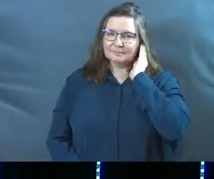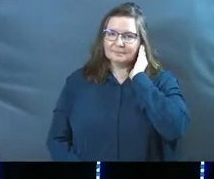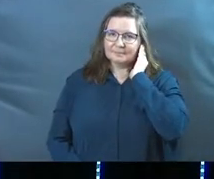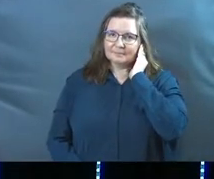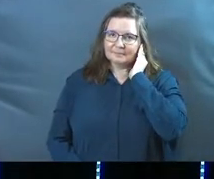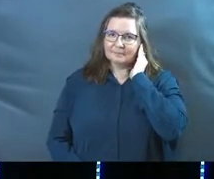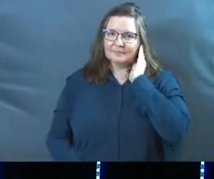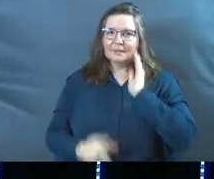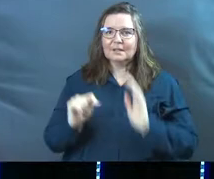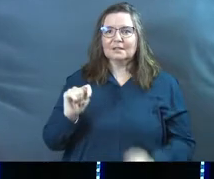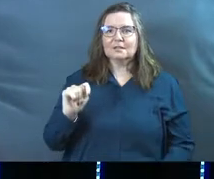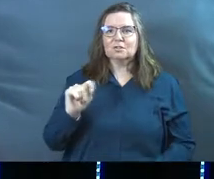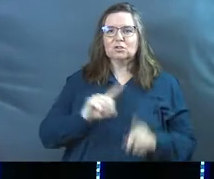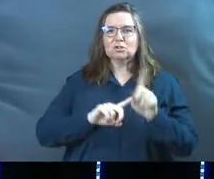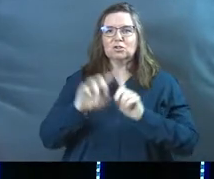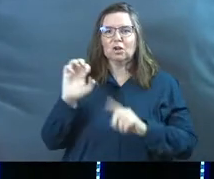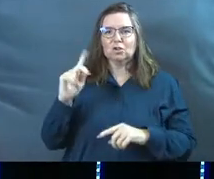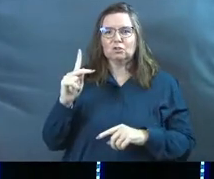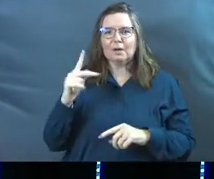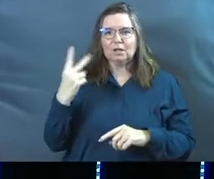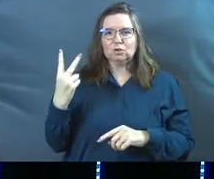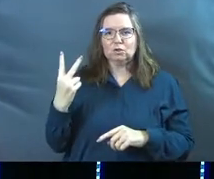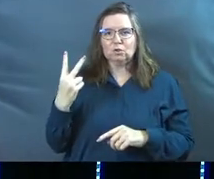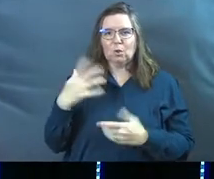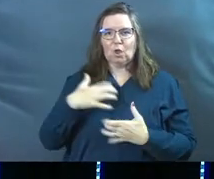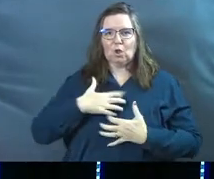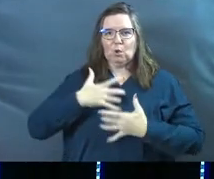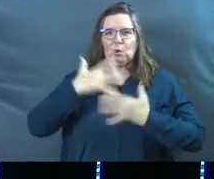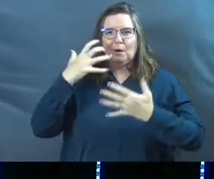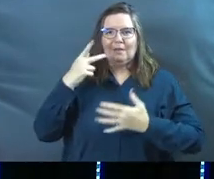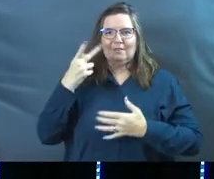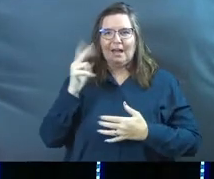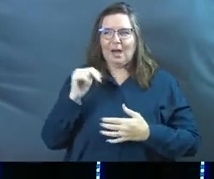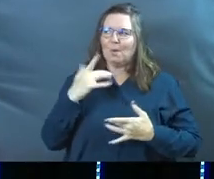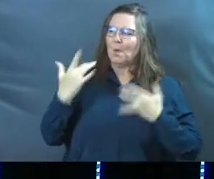Star Trek II, The Wrath of Khan. Woo!